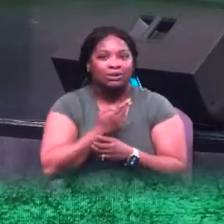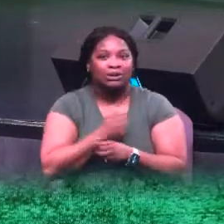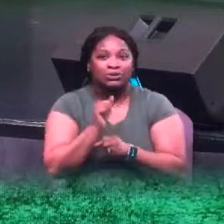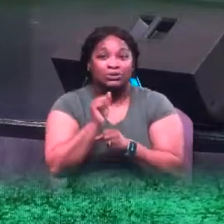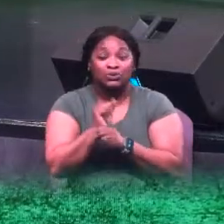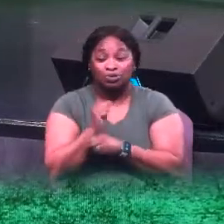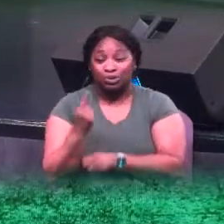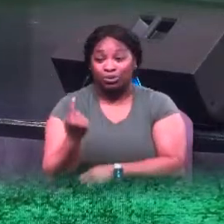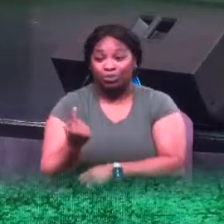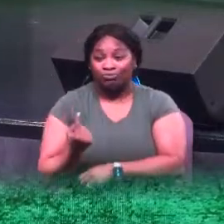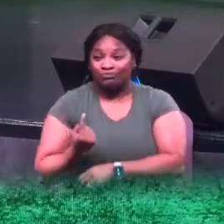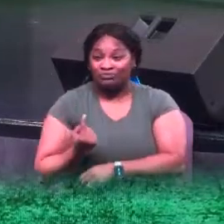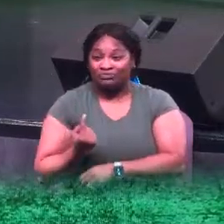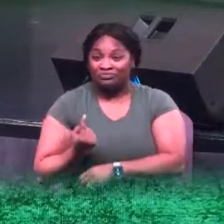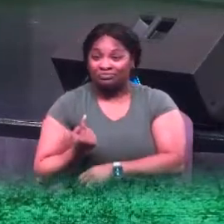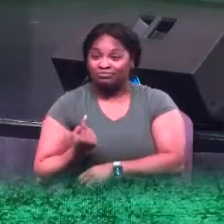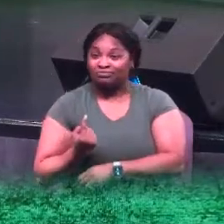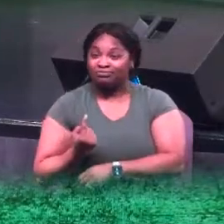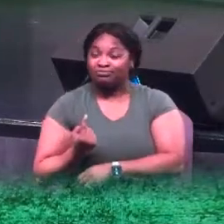work by ourselves.